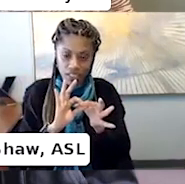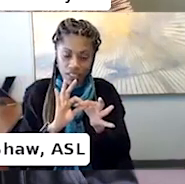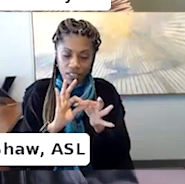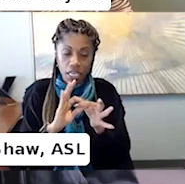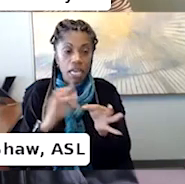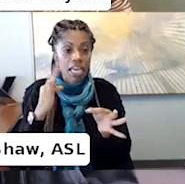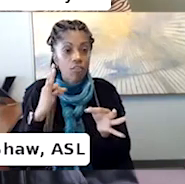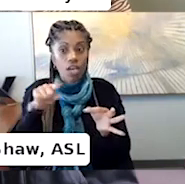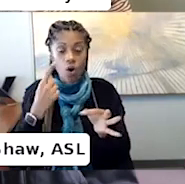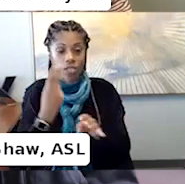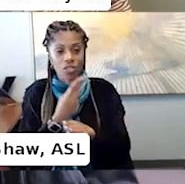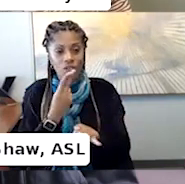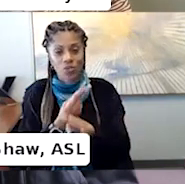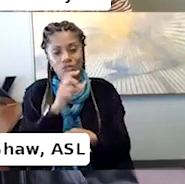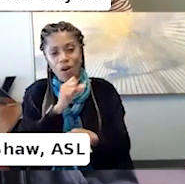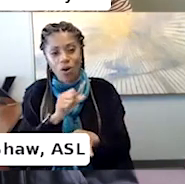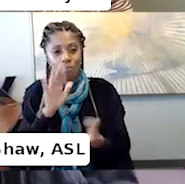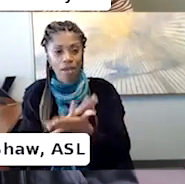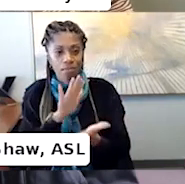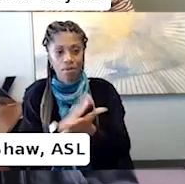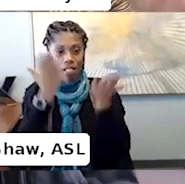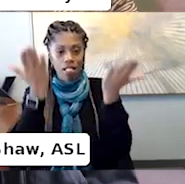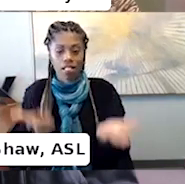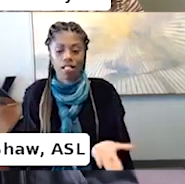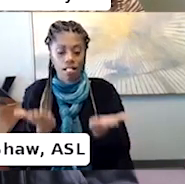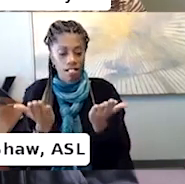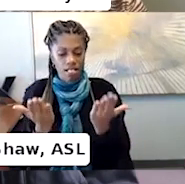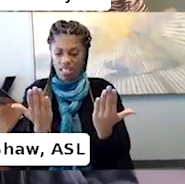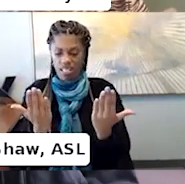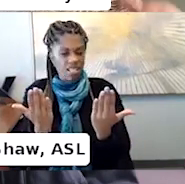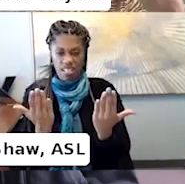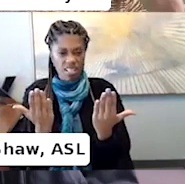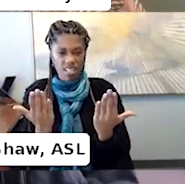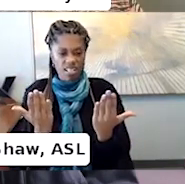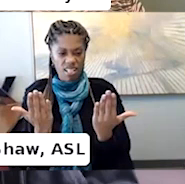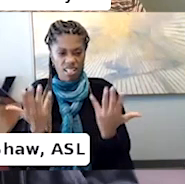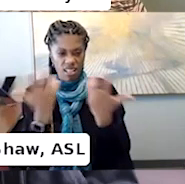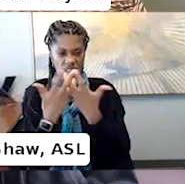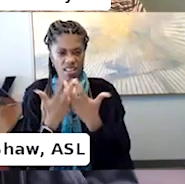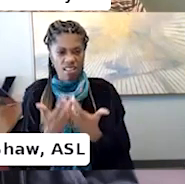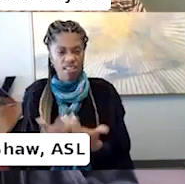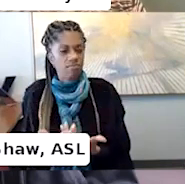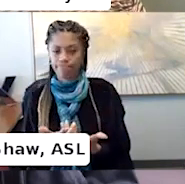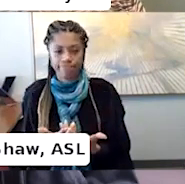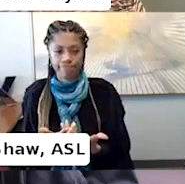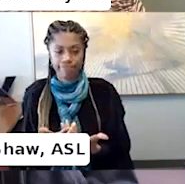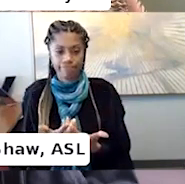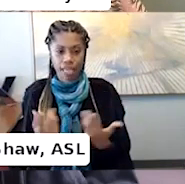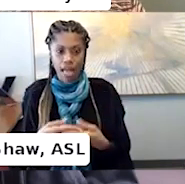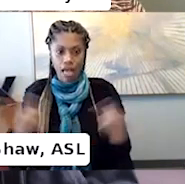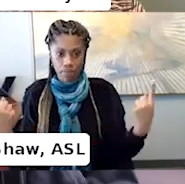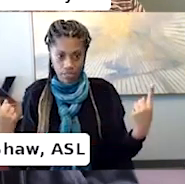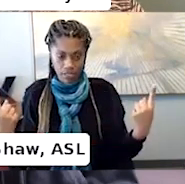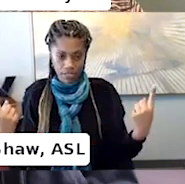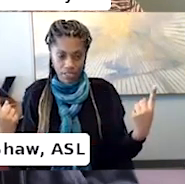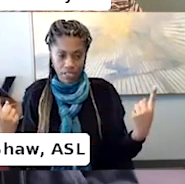get along. We have nothing in common. But if we sit down and kind of let our guard down for a minute,